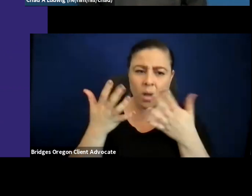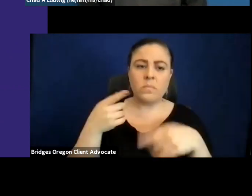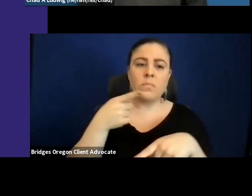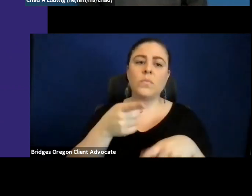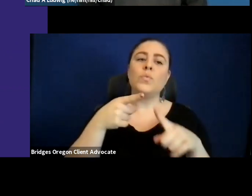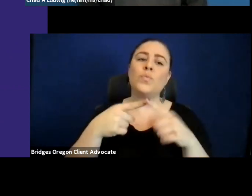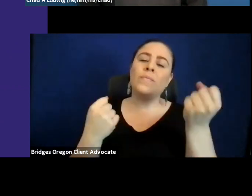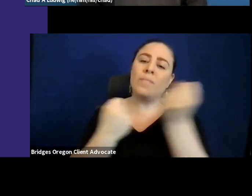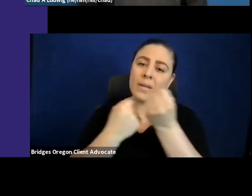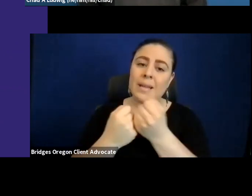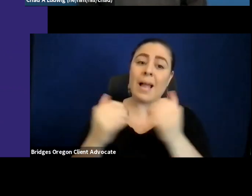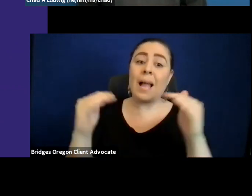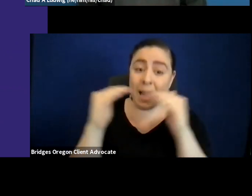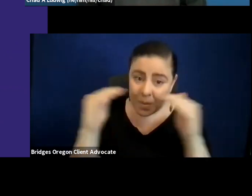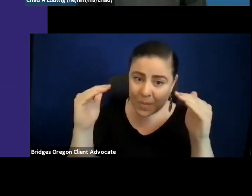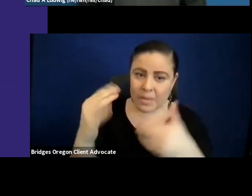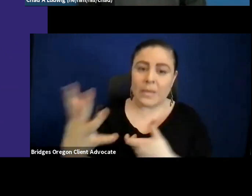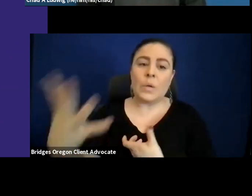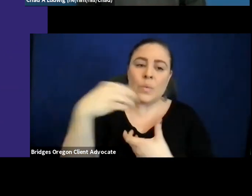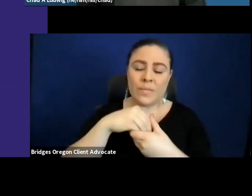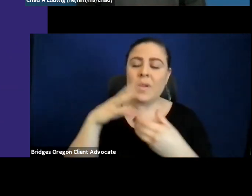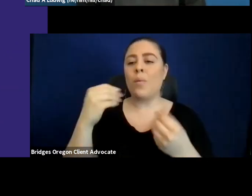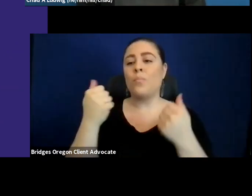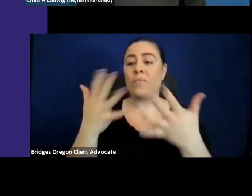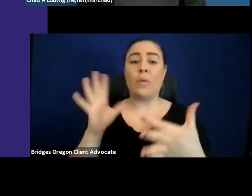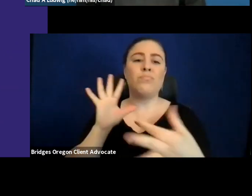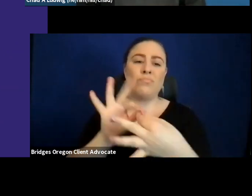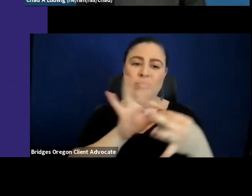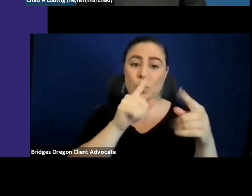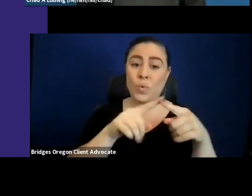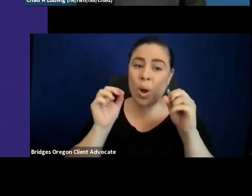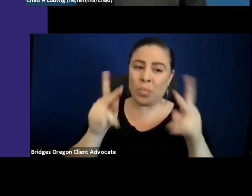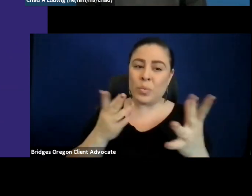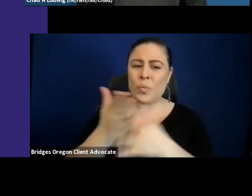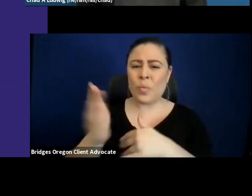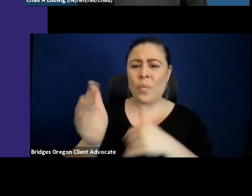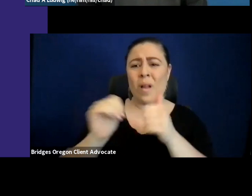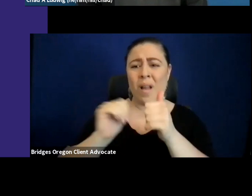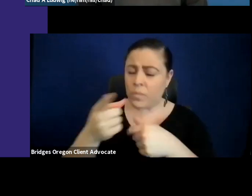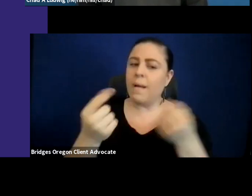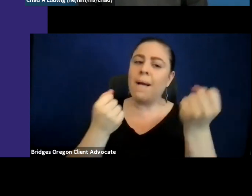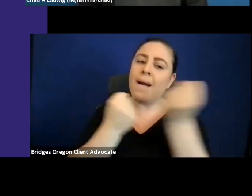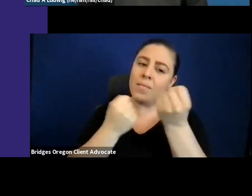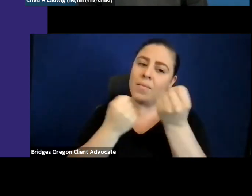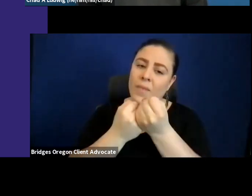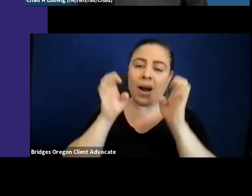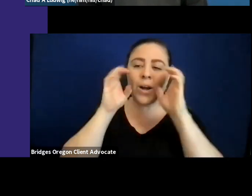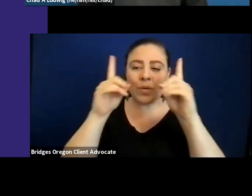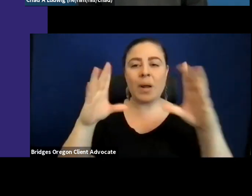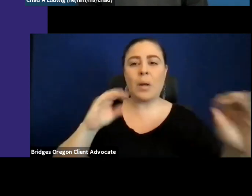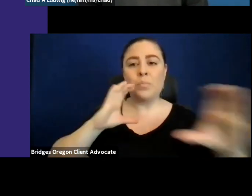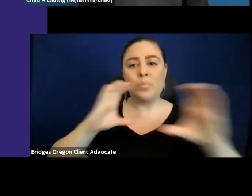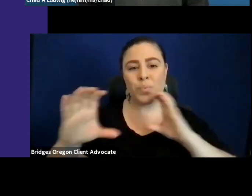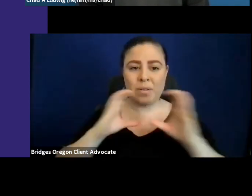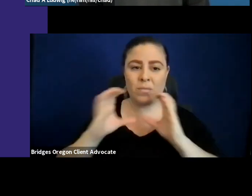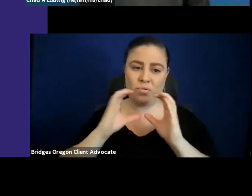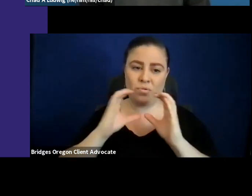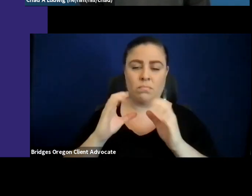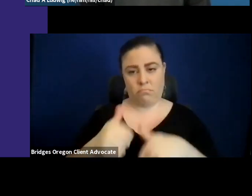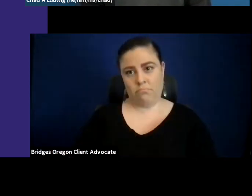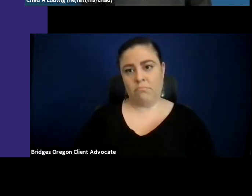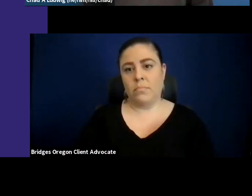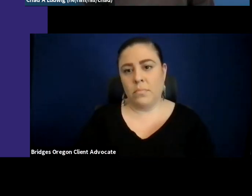Oregon's mission statement is to facilitate equity, inclusiveness, and provide a bridge to opportunities through